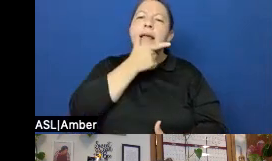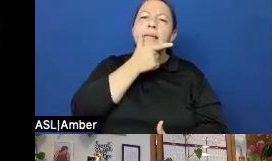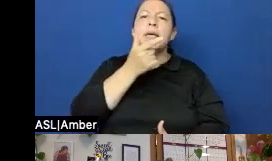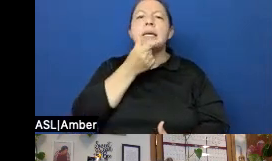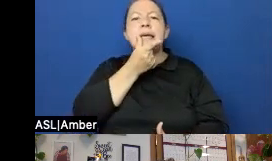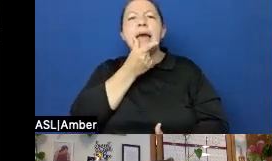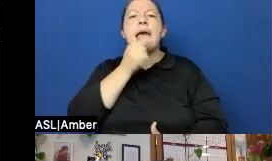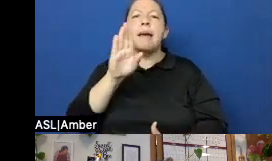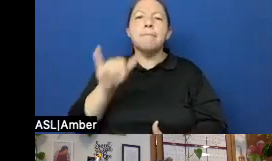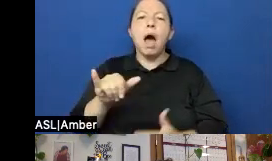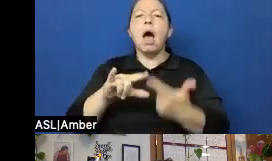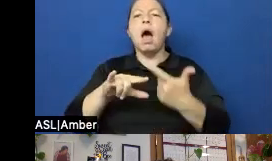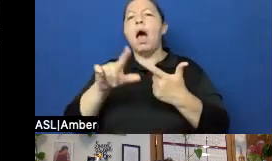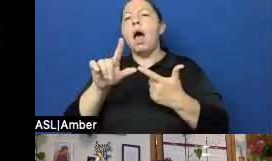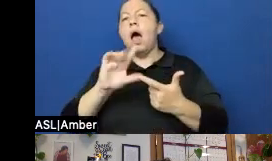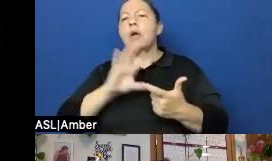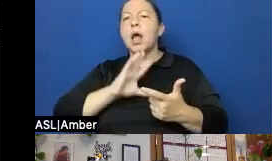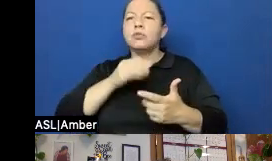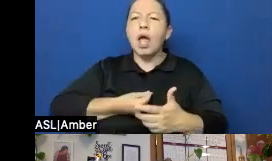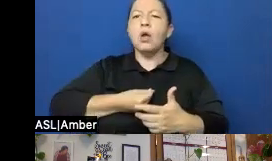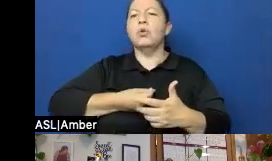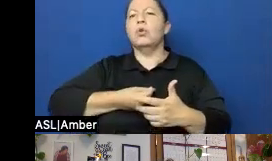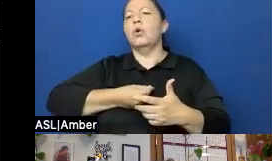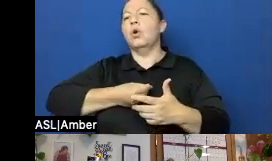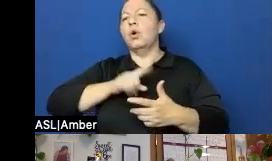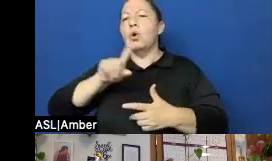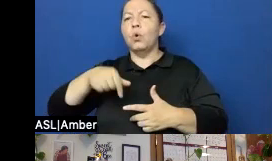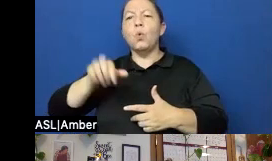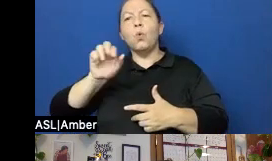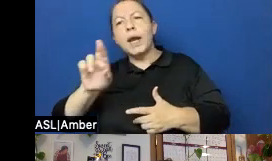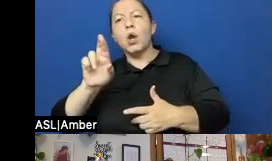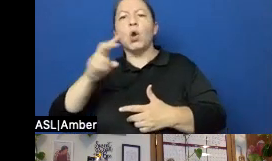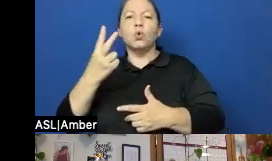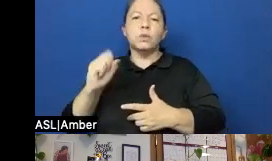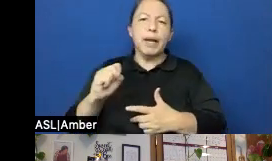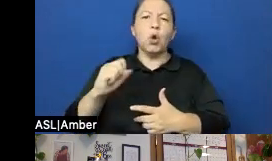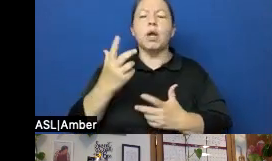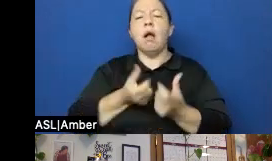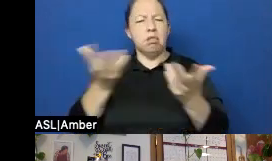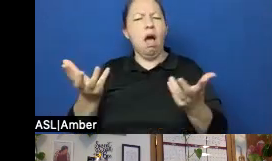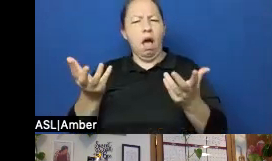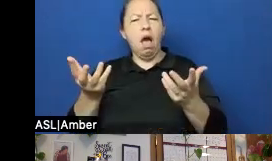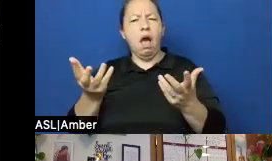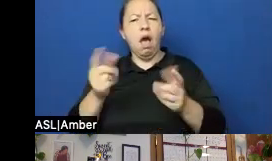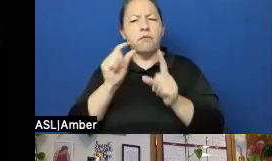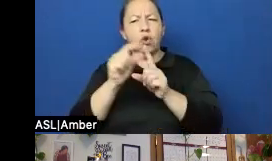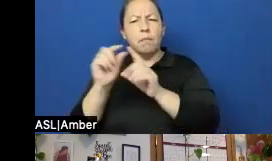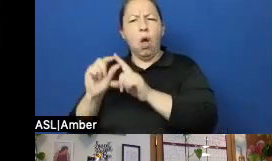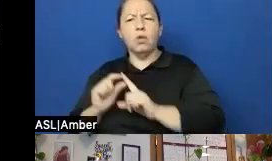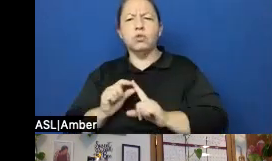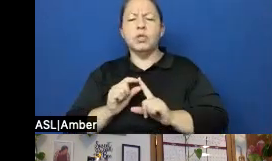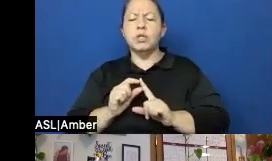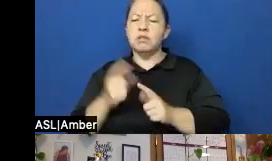transgender, questioning, queer, two-spirit individuals. You know, there's a lot of terminology that is ever evolving,